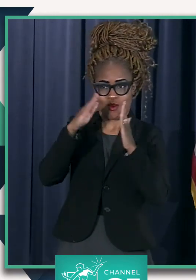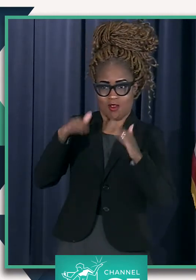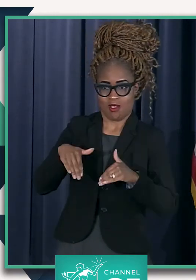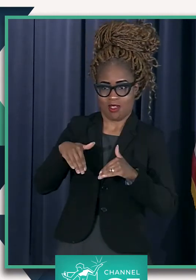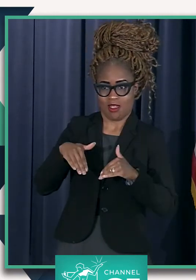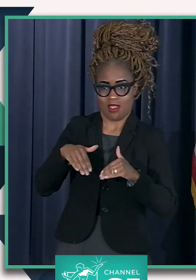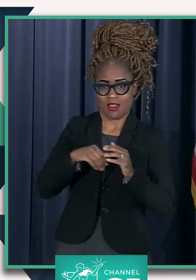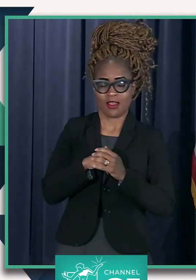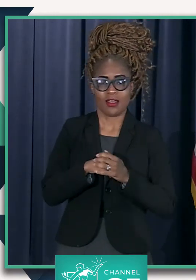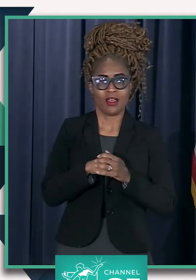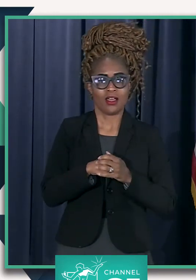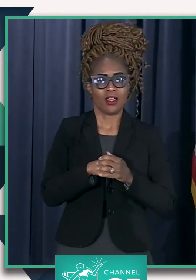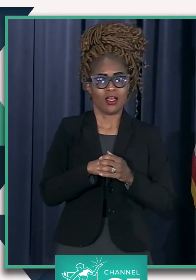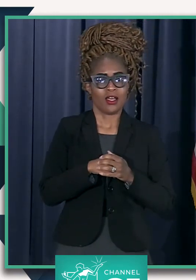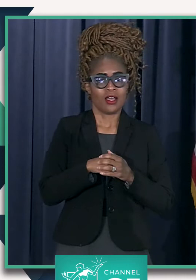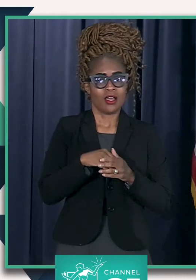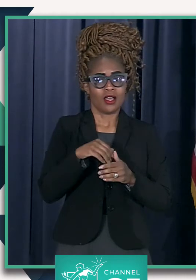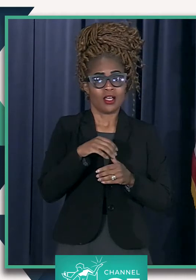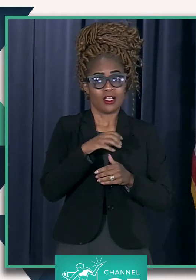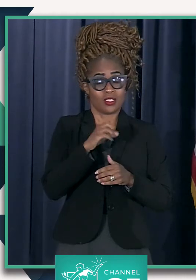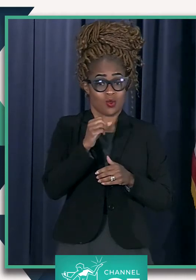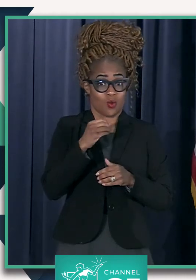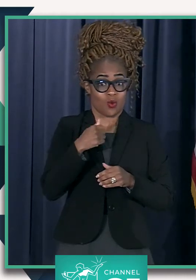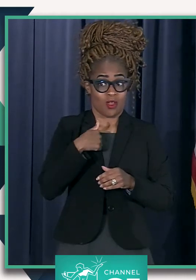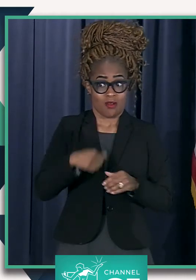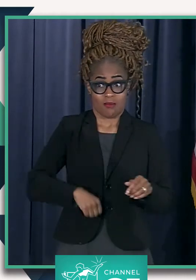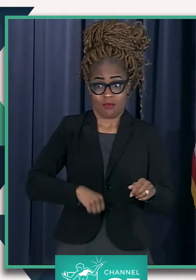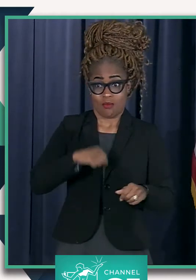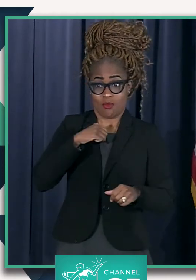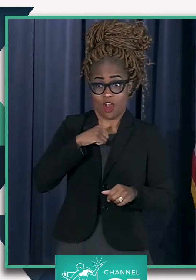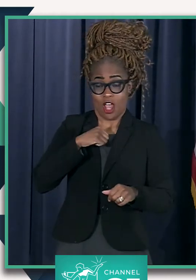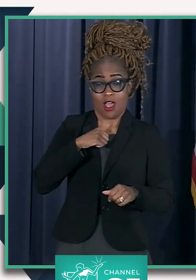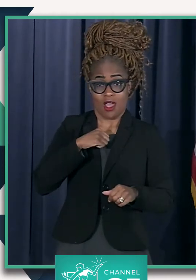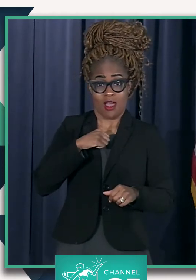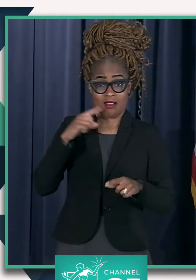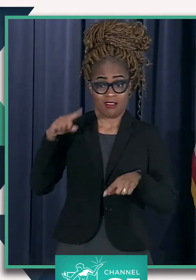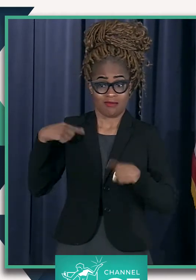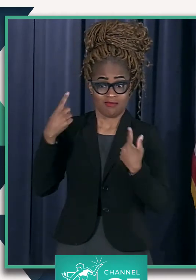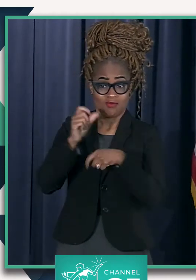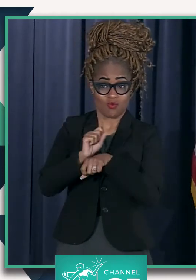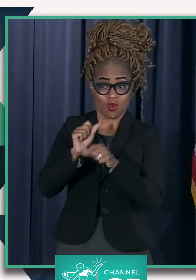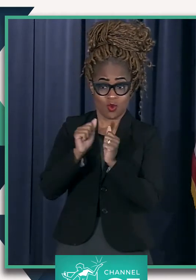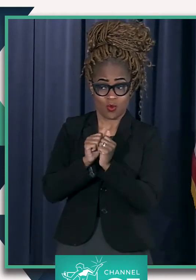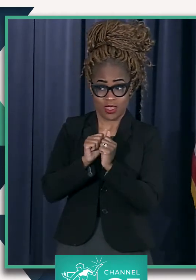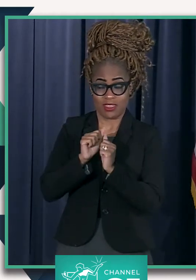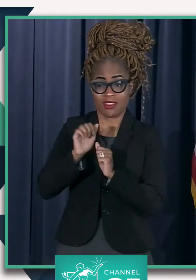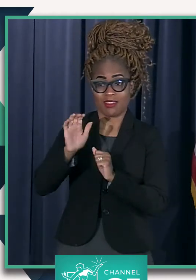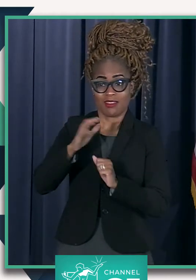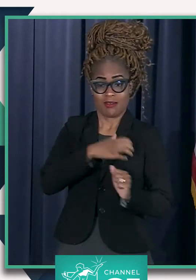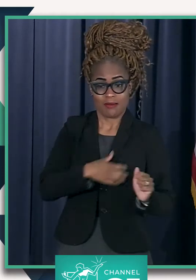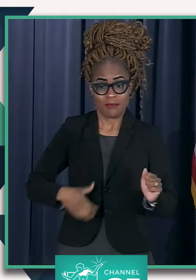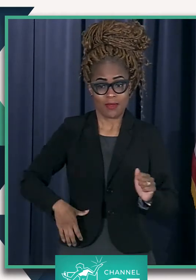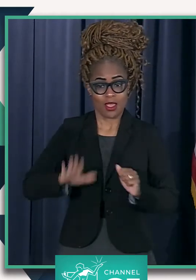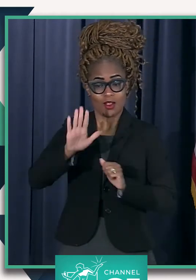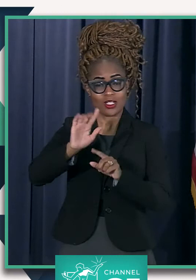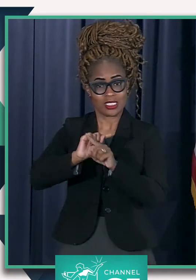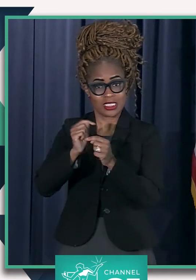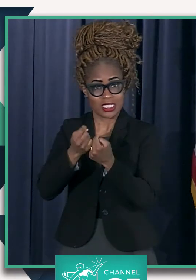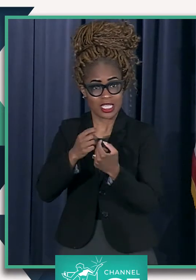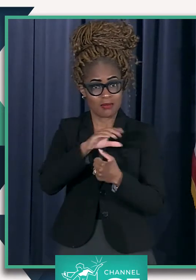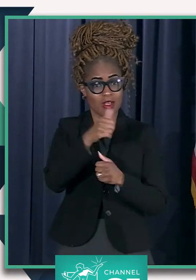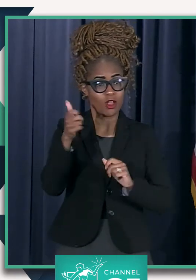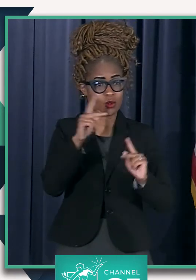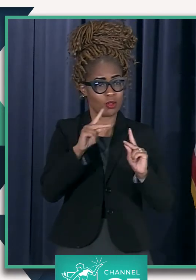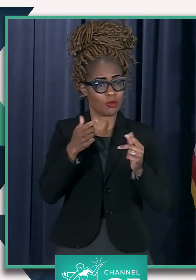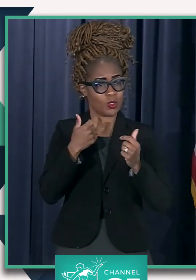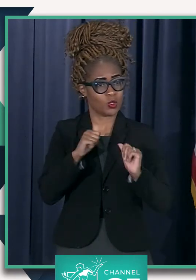treated. And I am proud to have been working with his team and countless others to get ahead of this process as